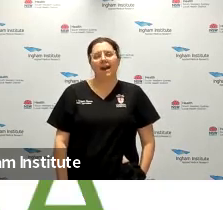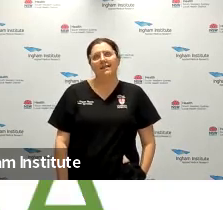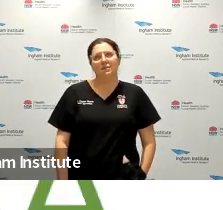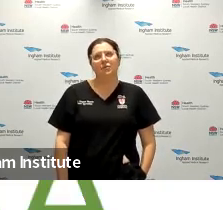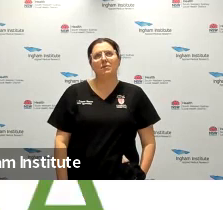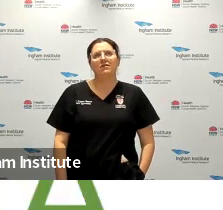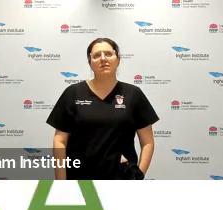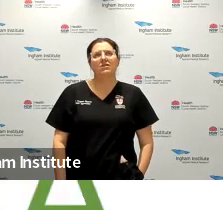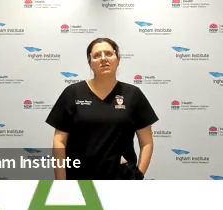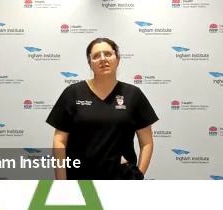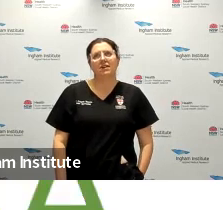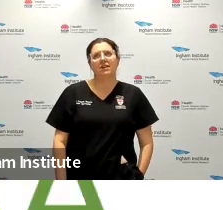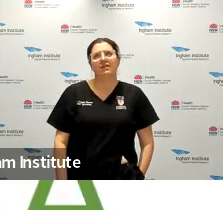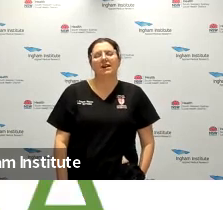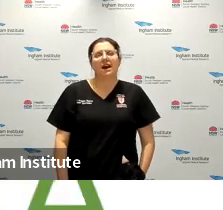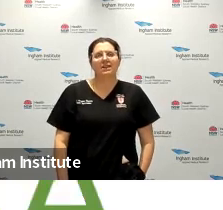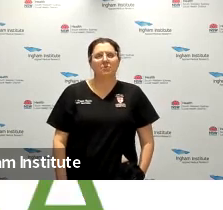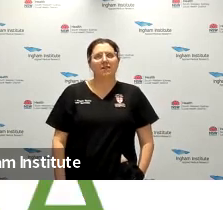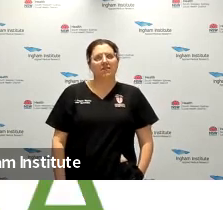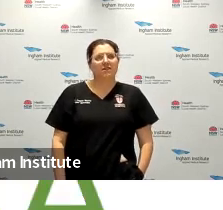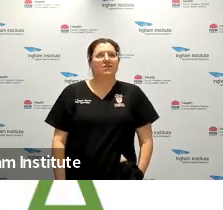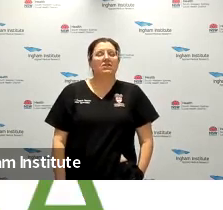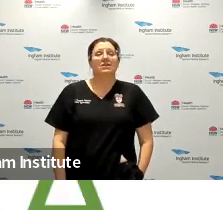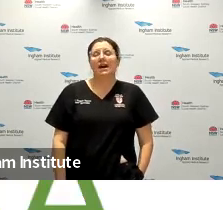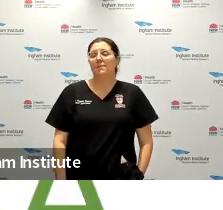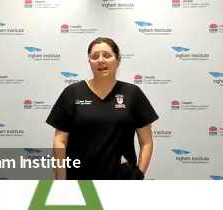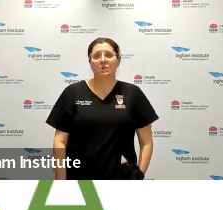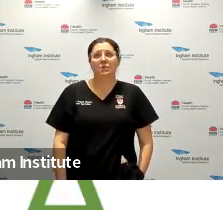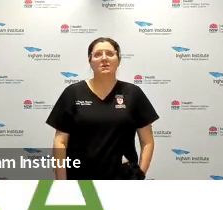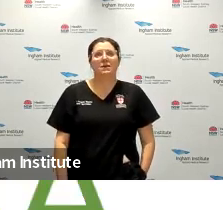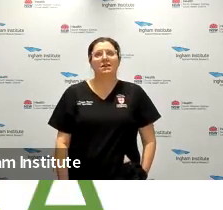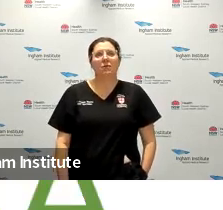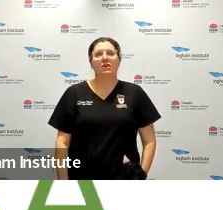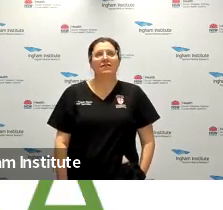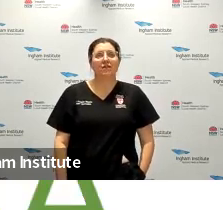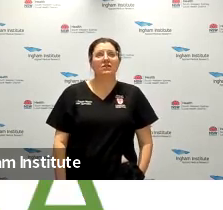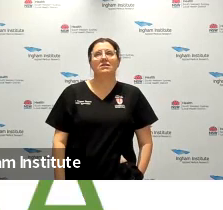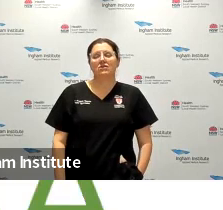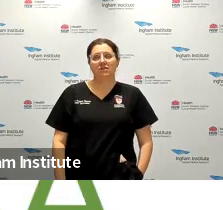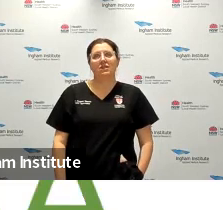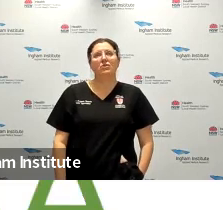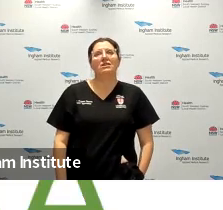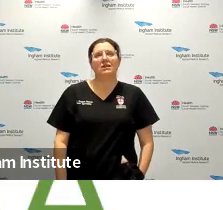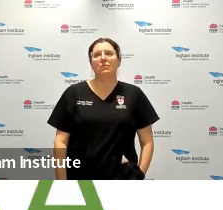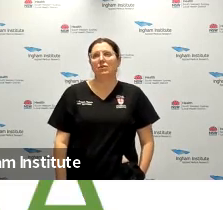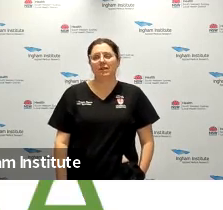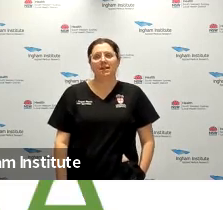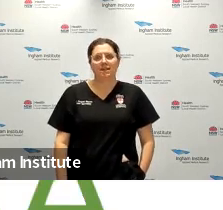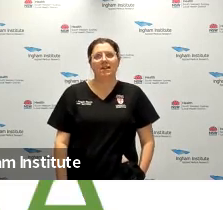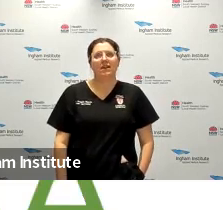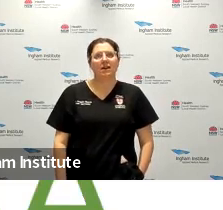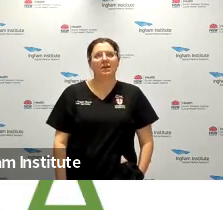students and is supported by the research staff. As a brief introduction, aspirin has been one of our focuses, and Dr. Shanmugalingam